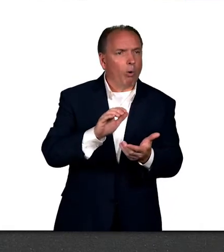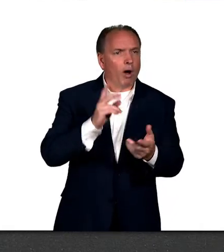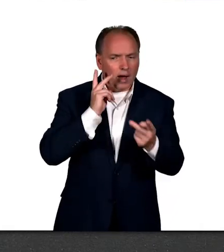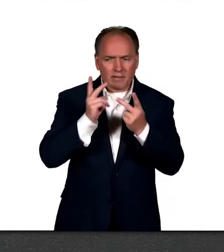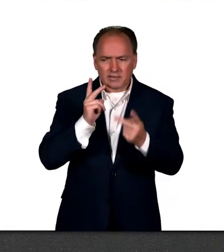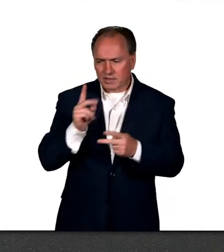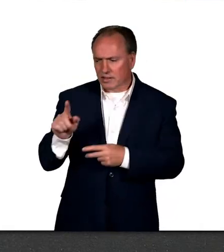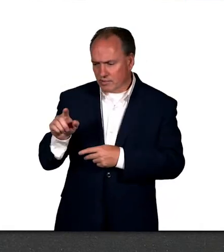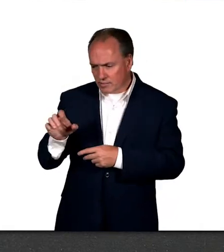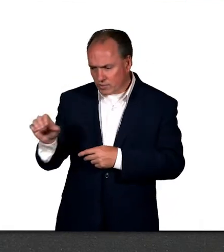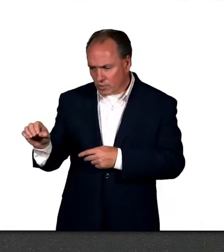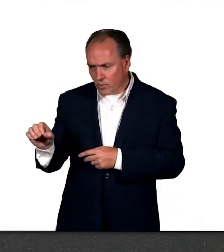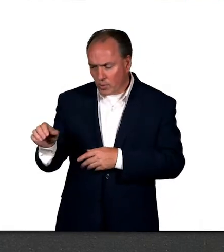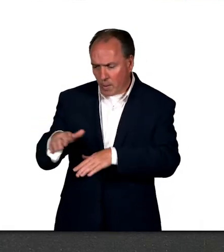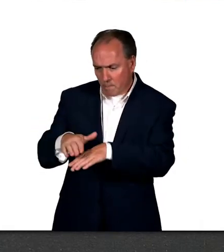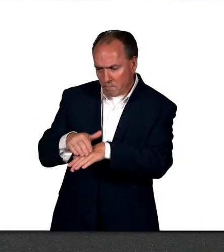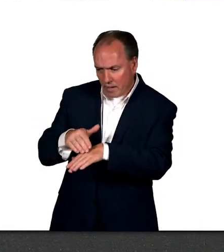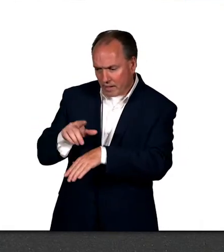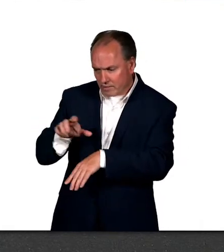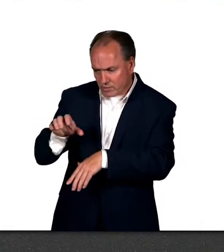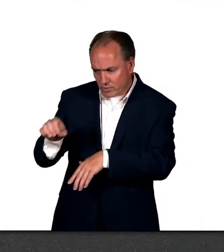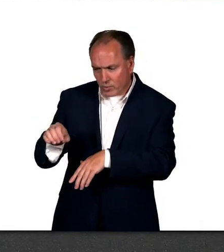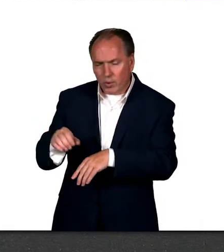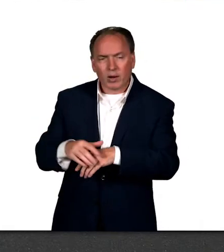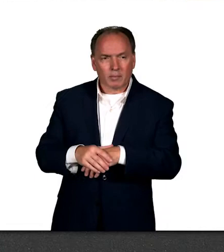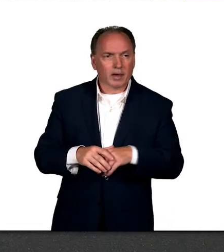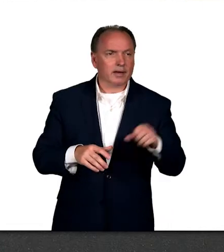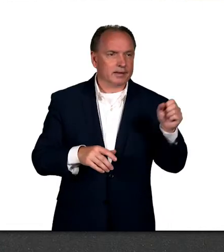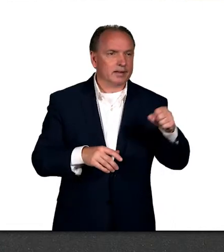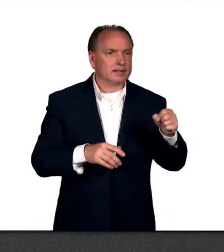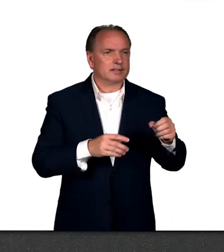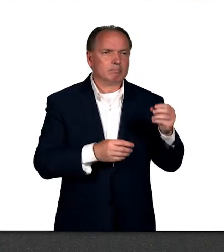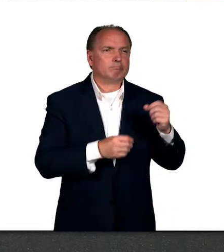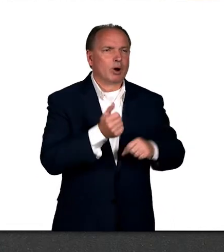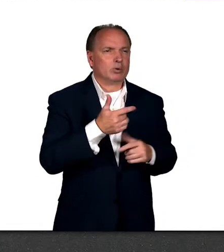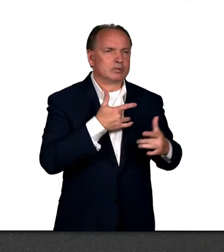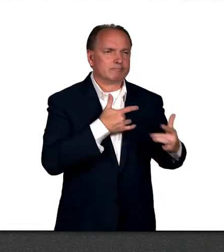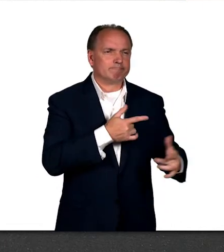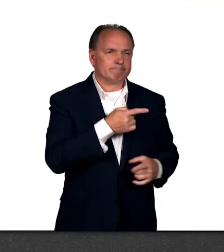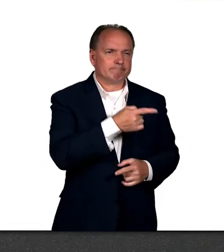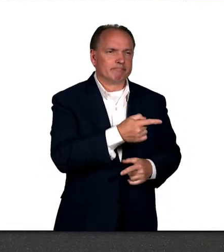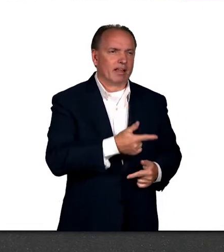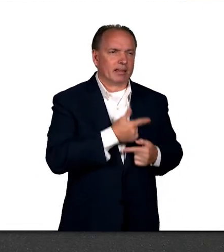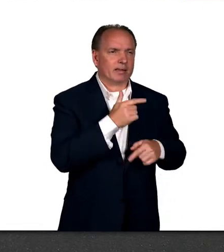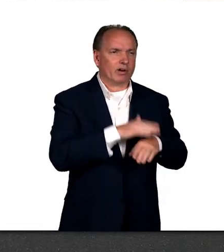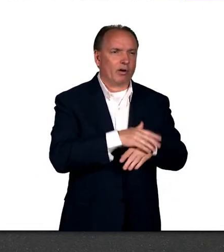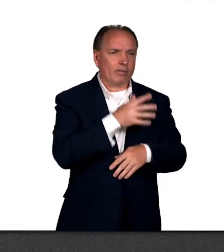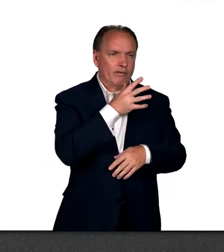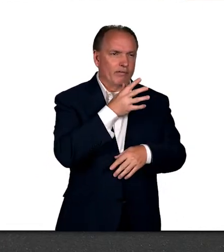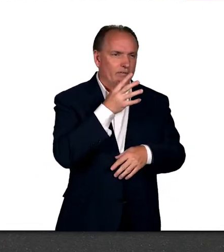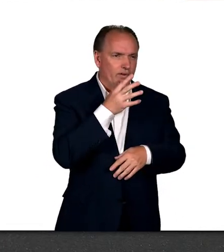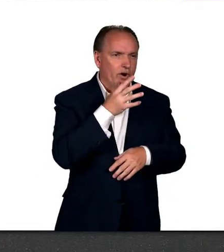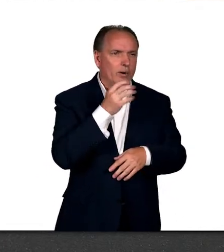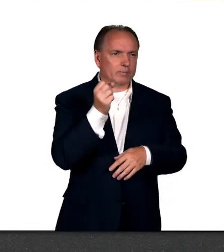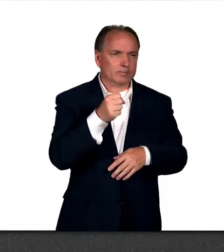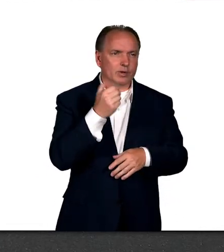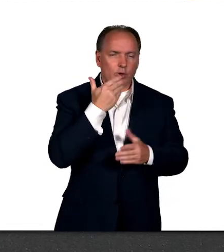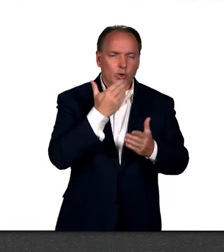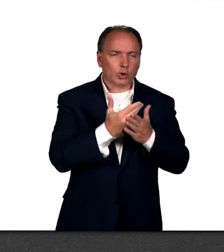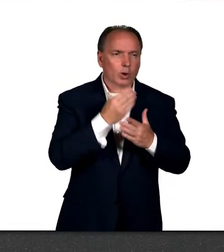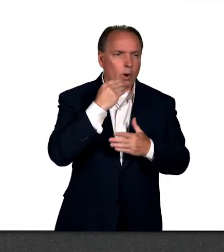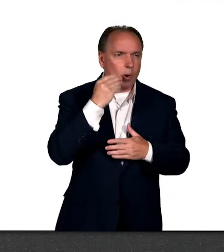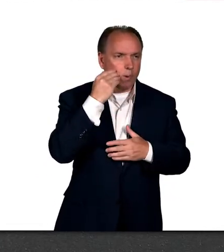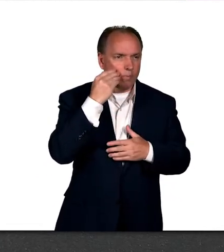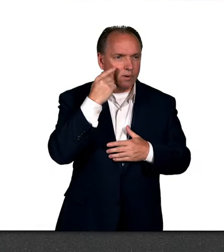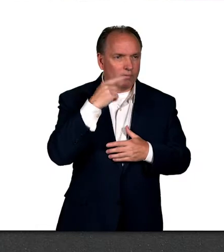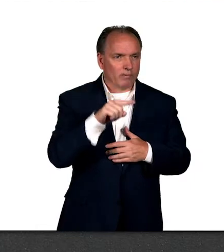in the zoo, petting zoo, but yes, they're mostly in the farm, aren't they? That's a good home for